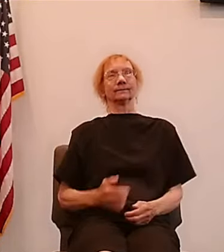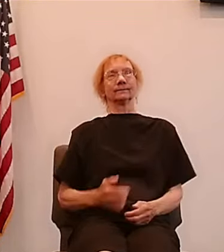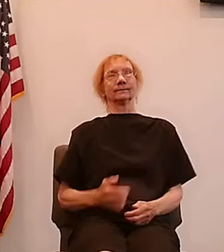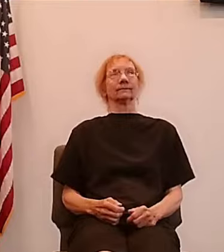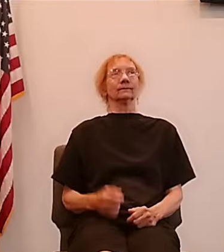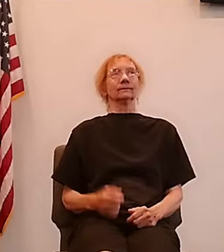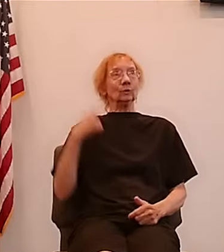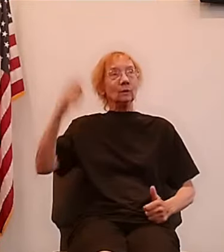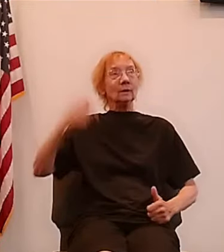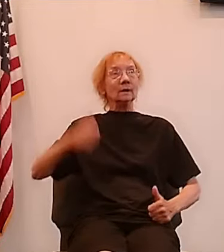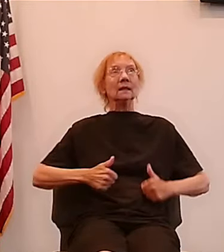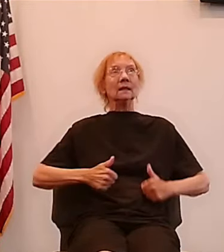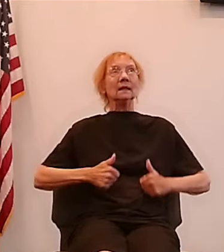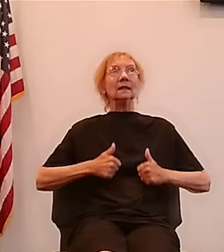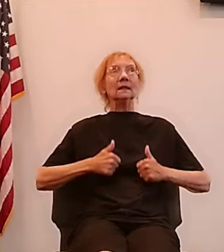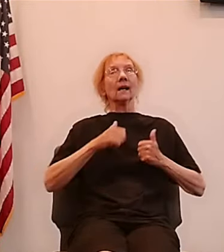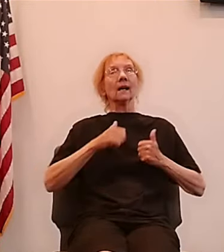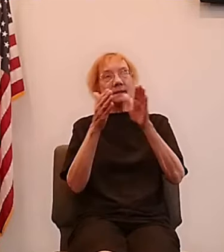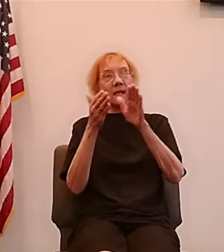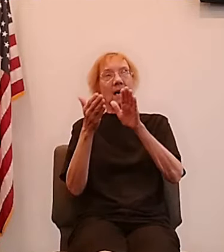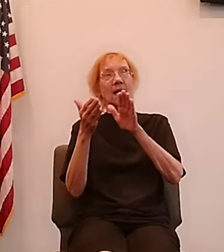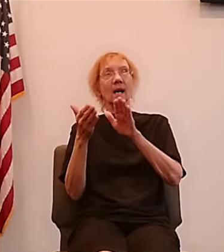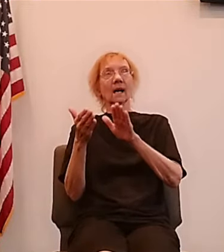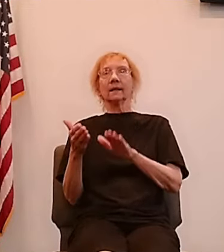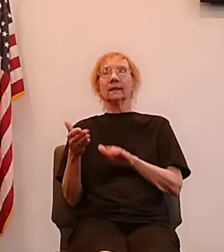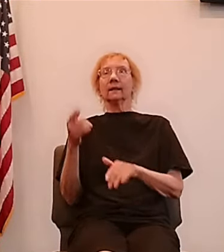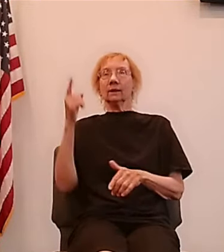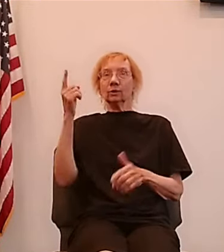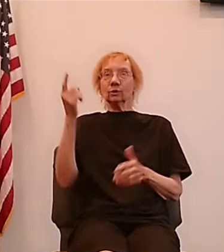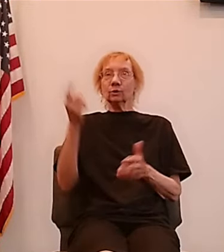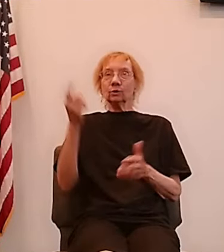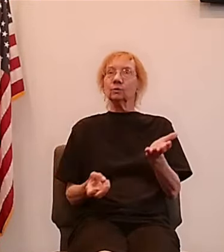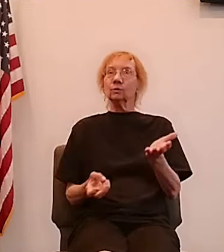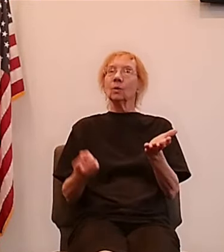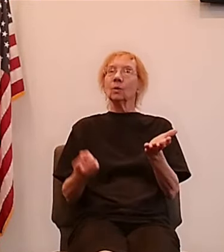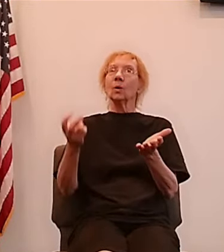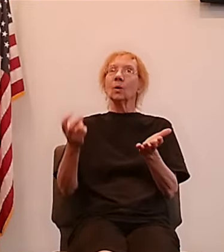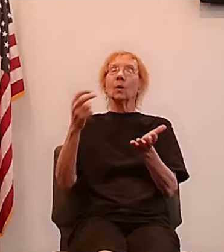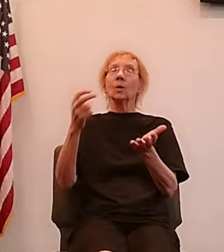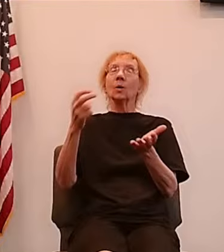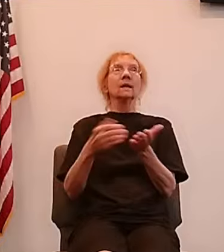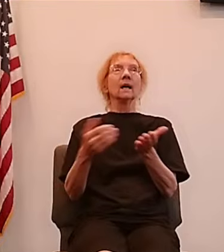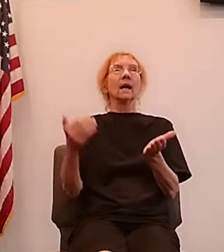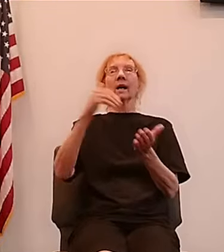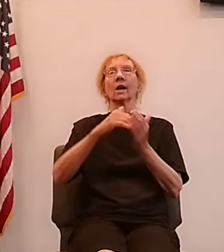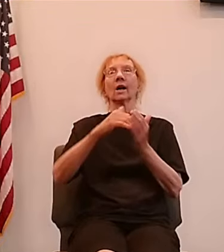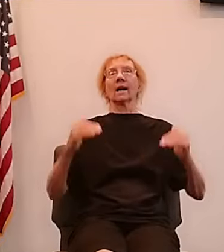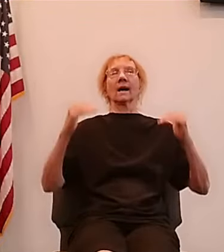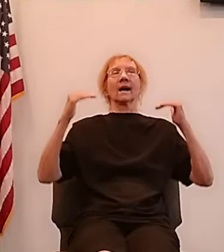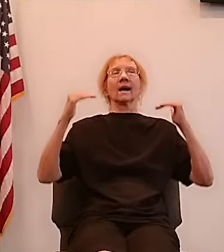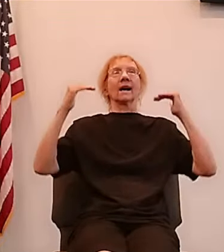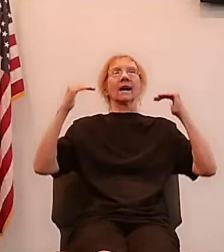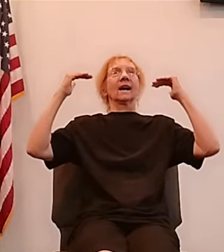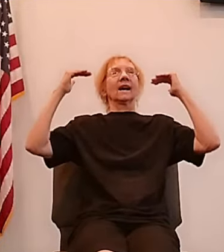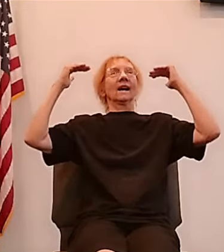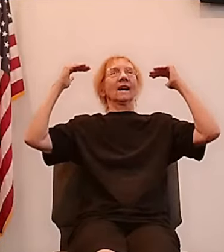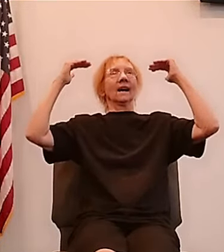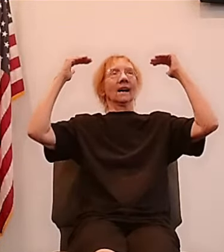And you lived, and you died, and you rose again on high, and